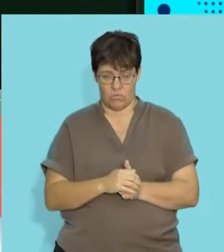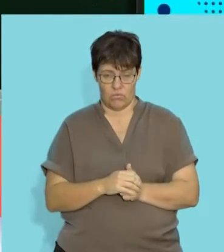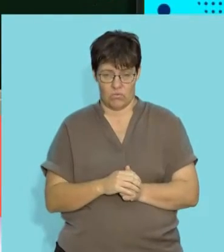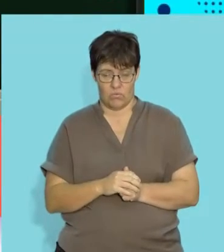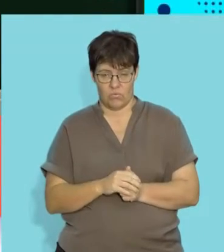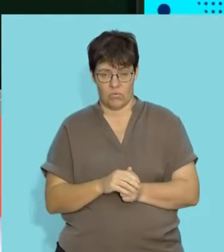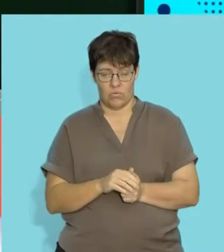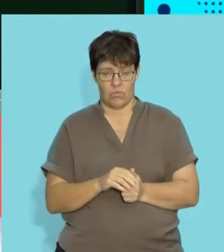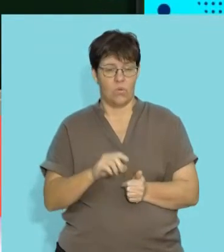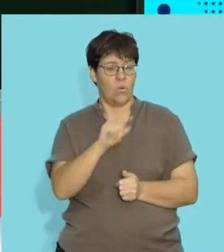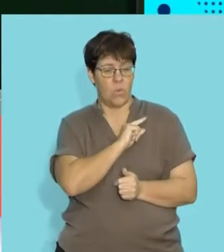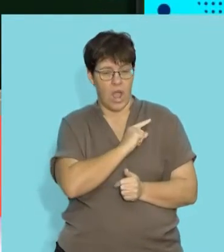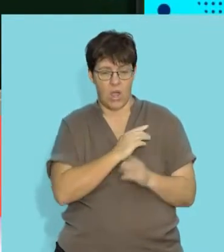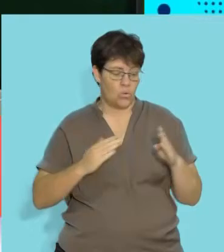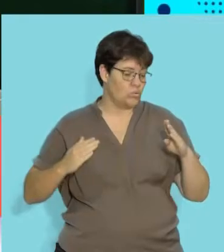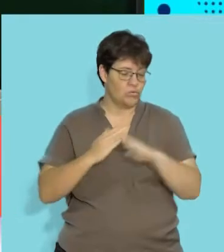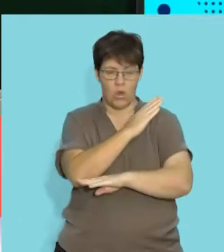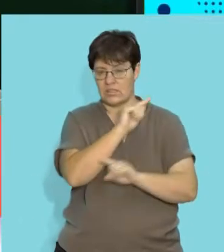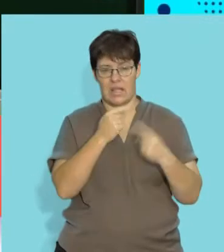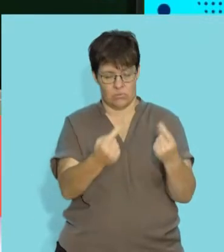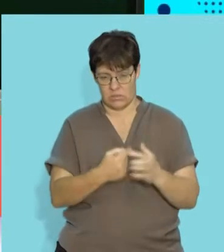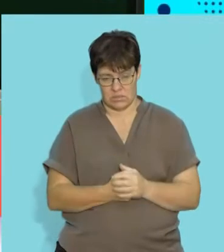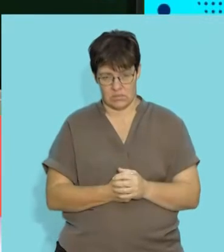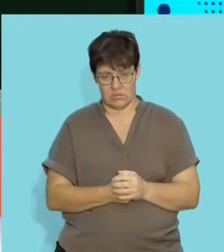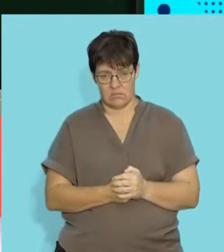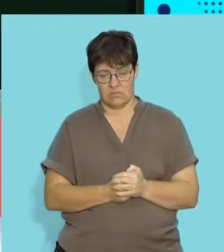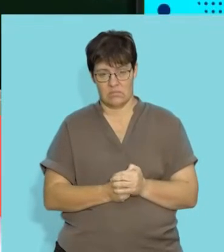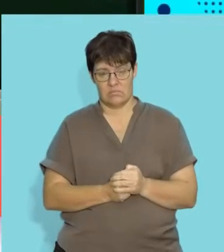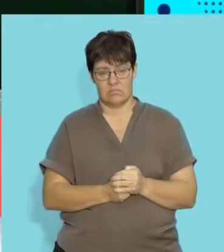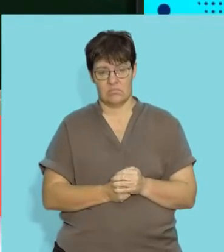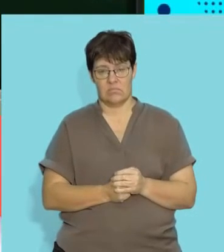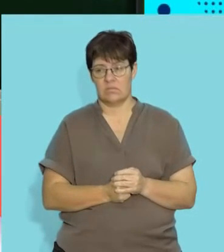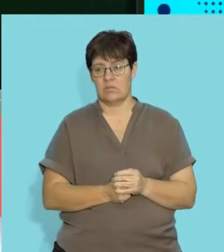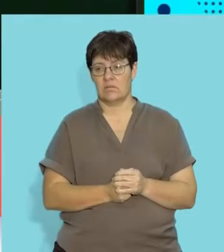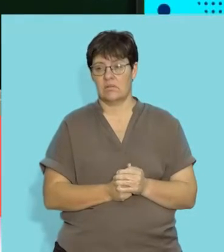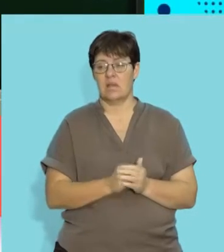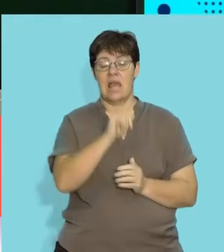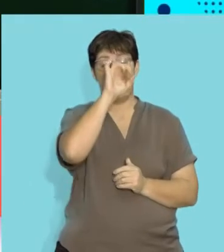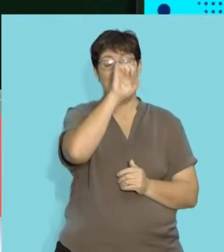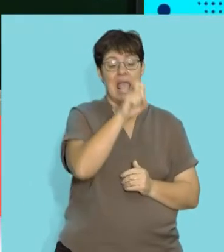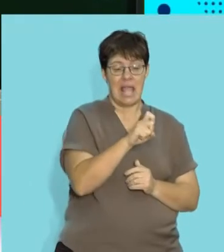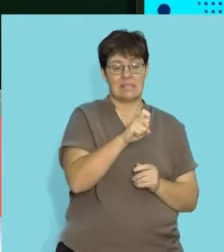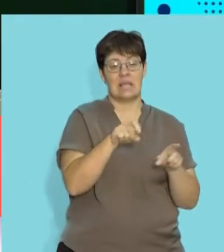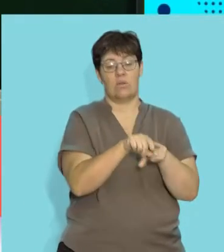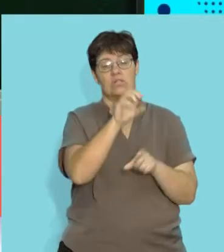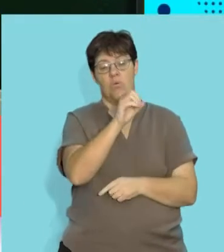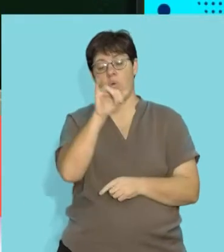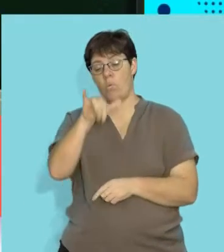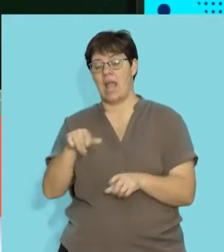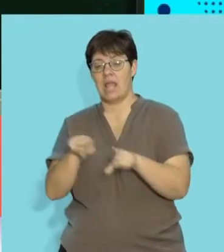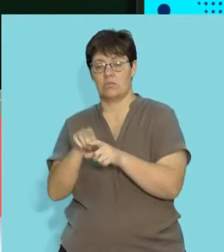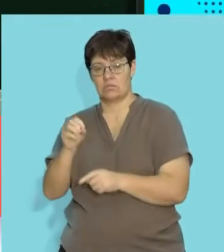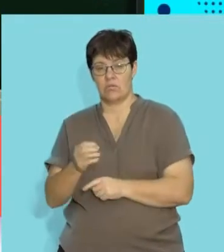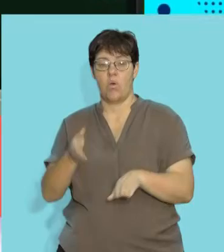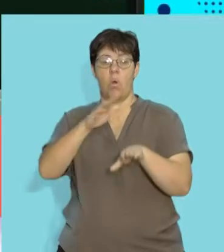0. Why? Because it cannot cross that particular line. I'm not saying when you say x equal to 0, y